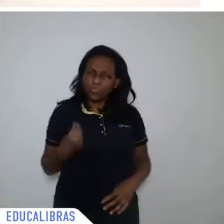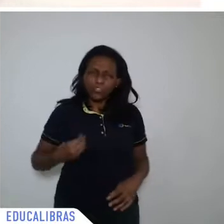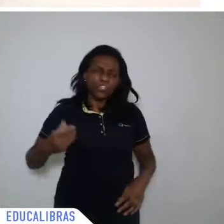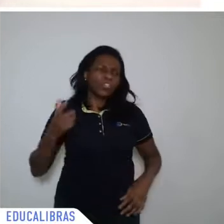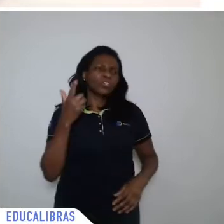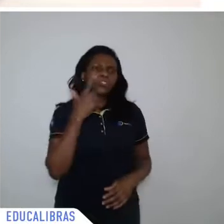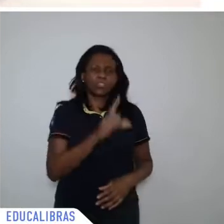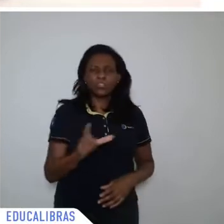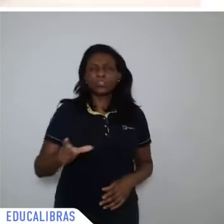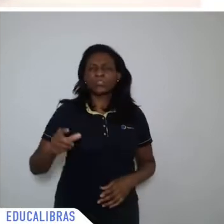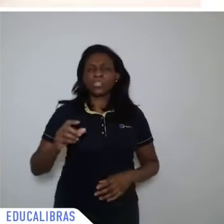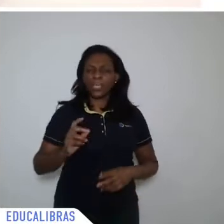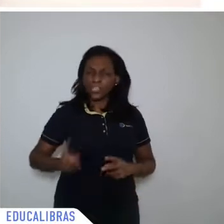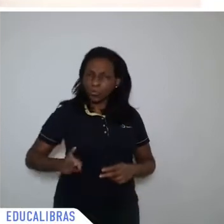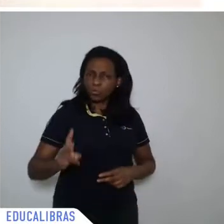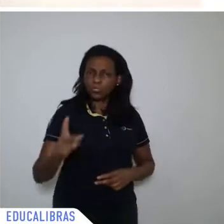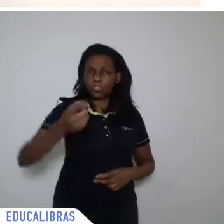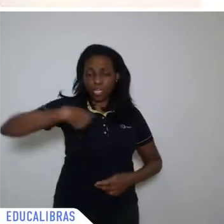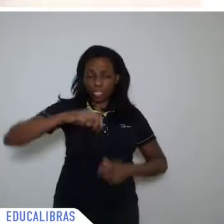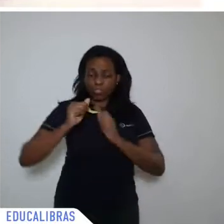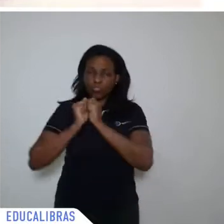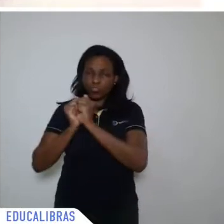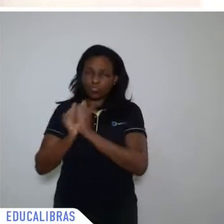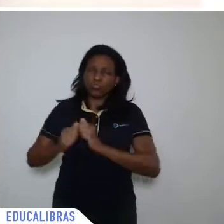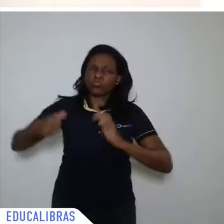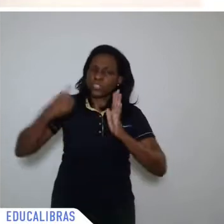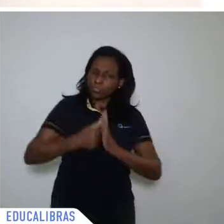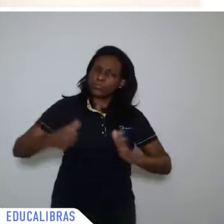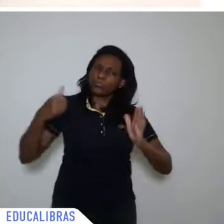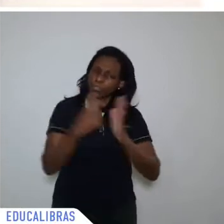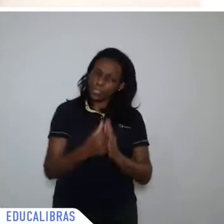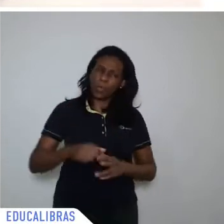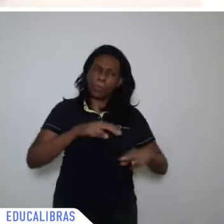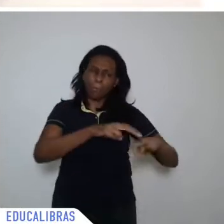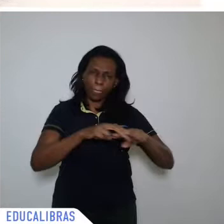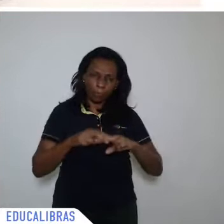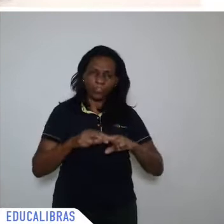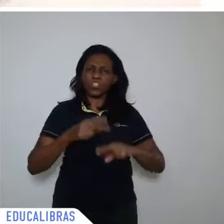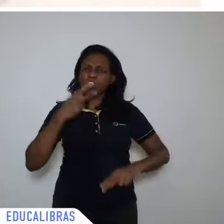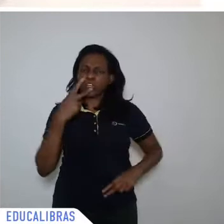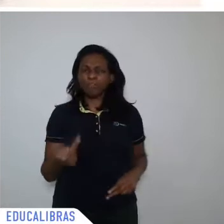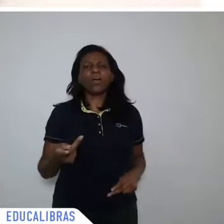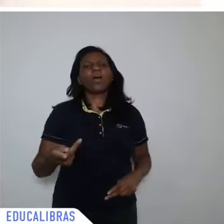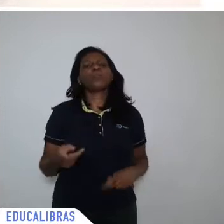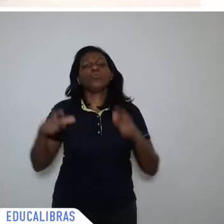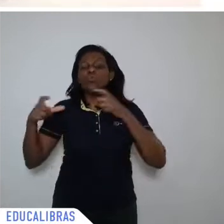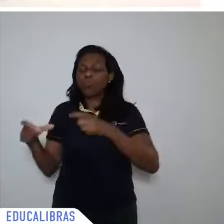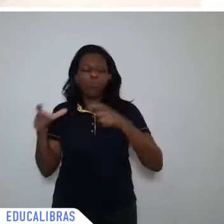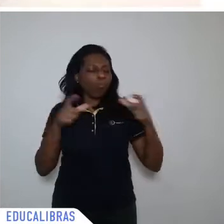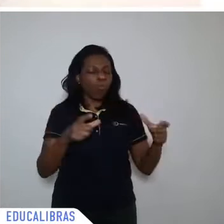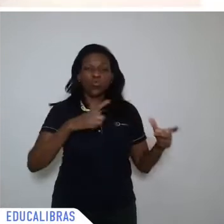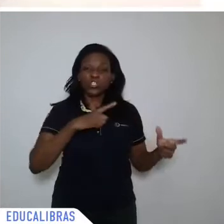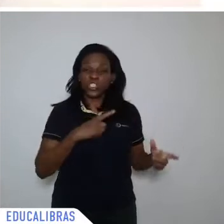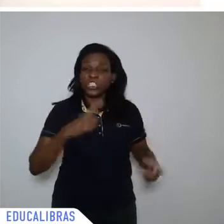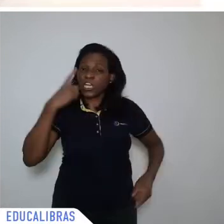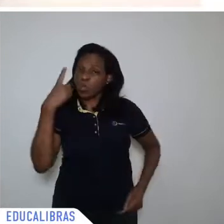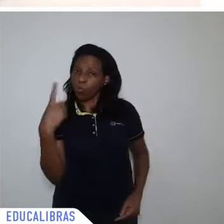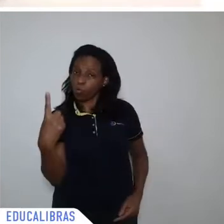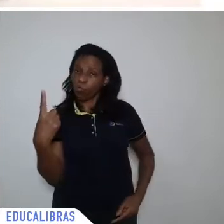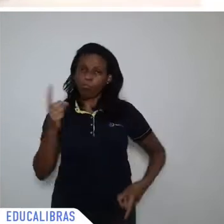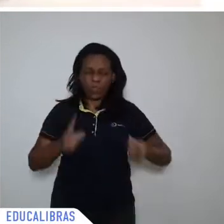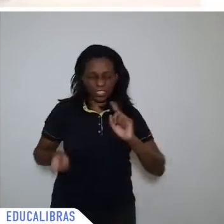their faces, they are fighting to build a reality that will welcome everybody.